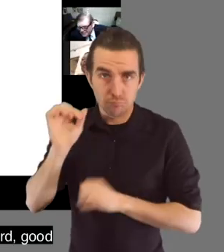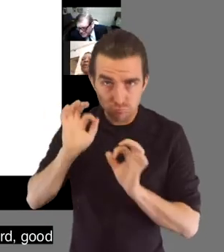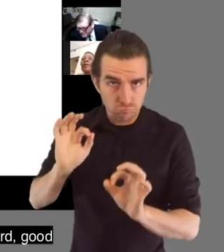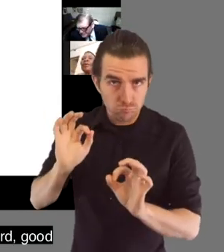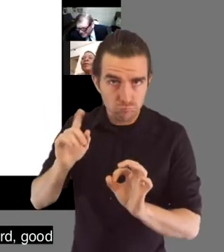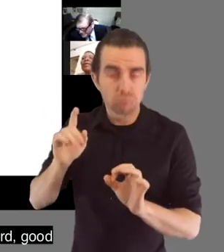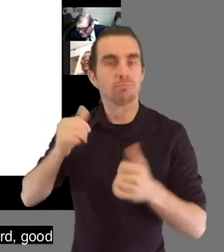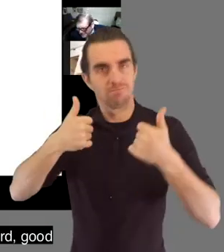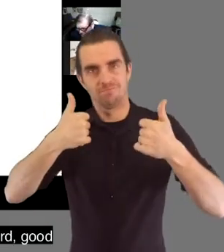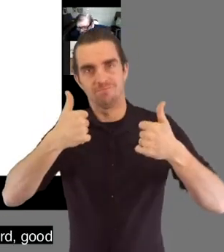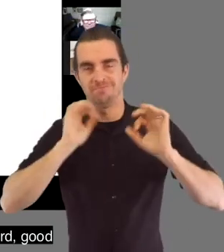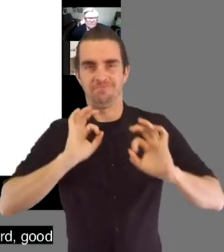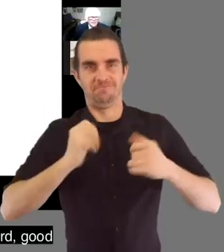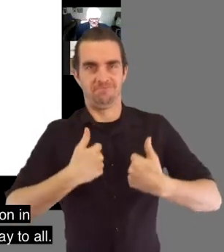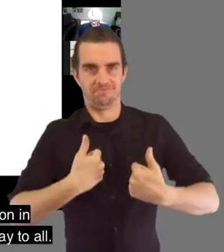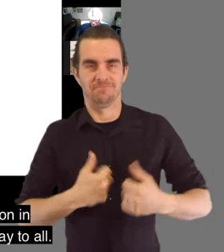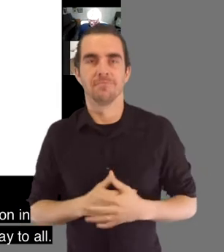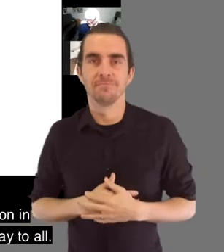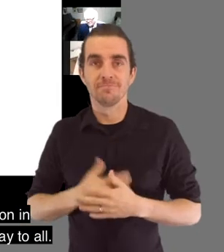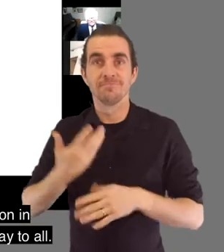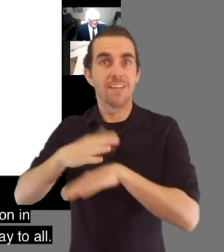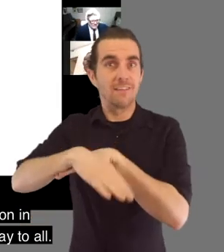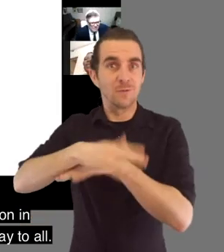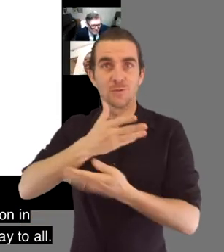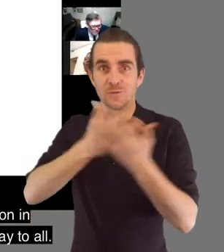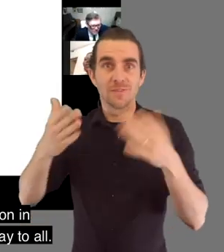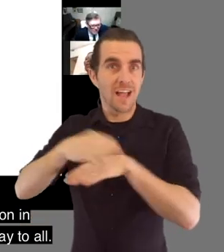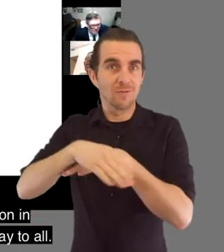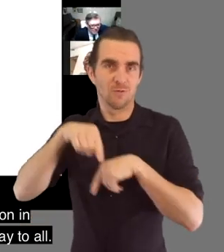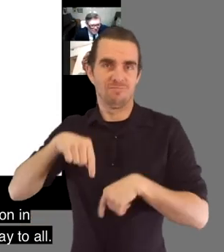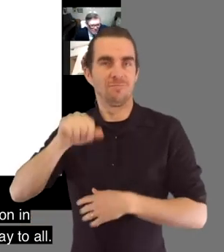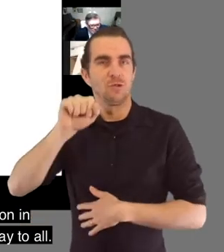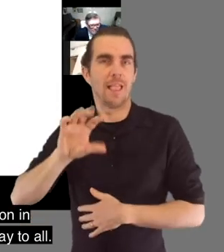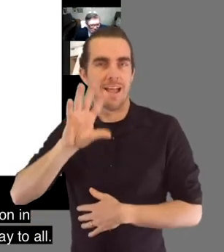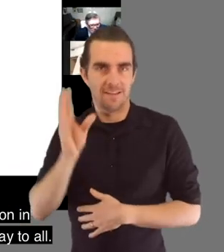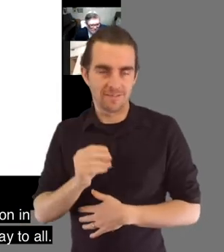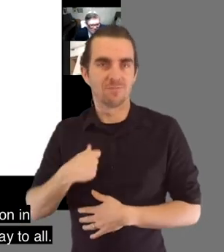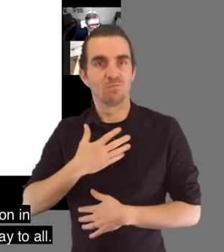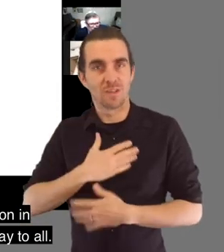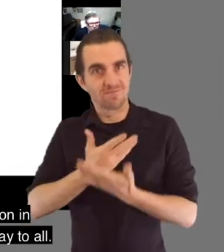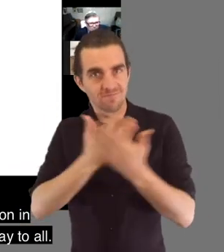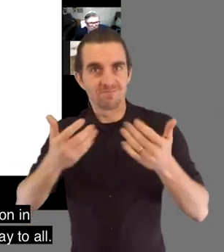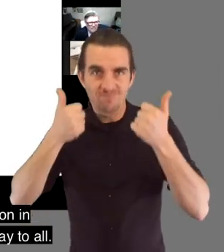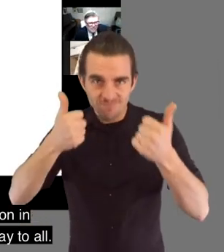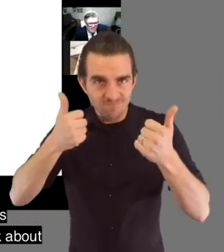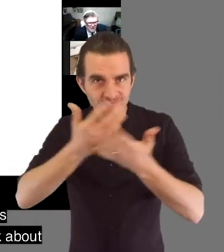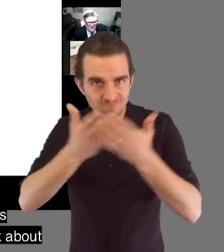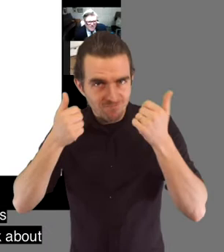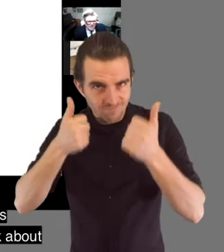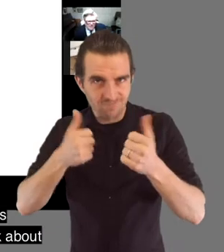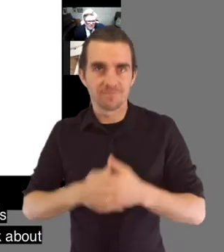Tandy? Thank you so much, Richard. Good afternoon, everybody. It's afternoon in South Africa, but let me say just good day to